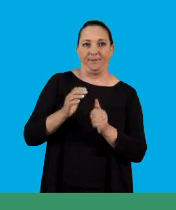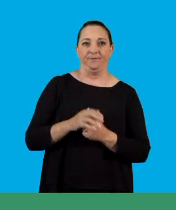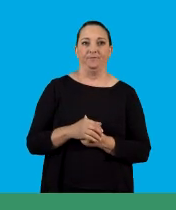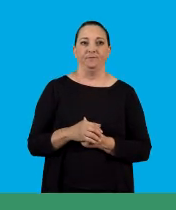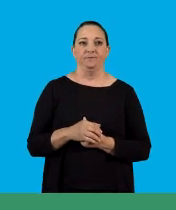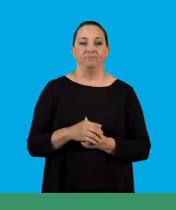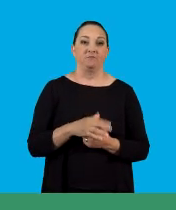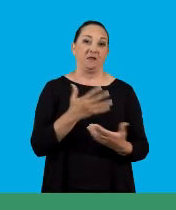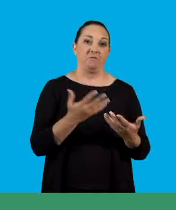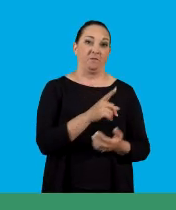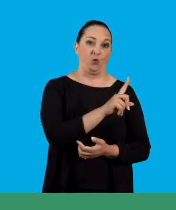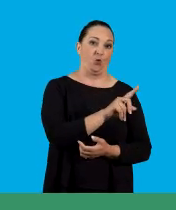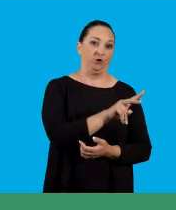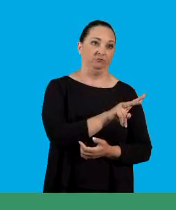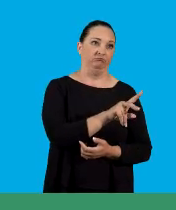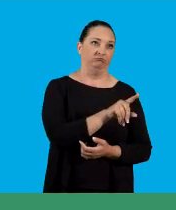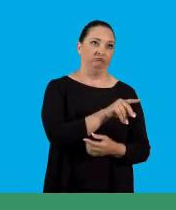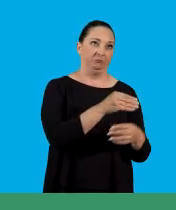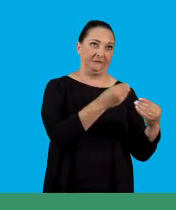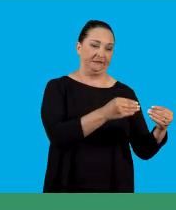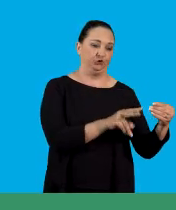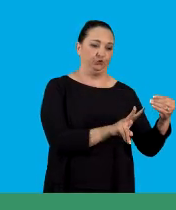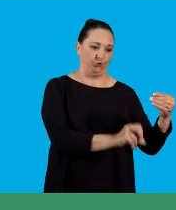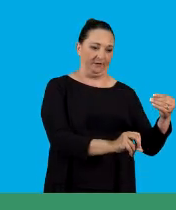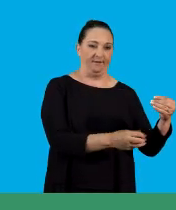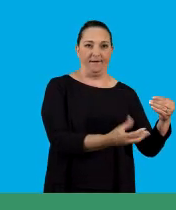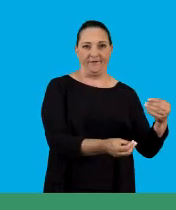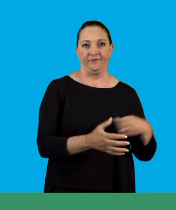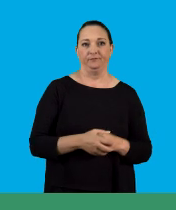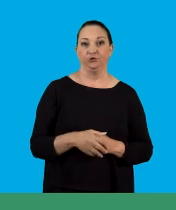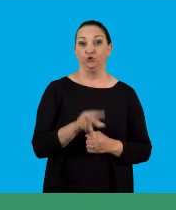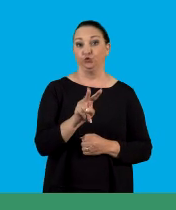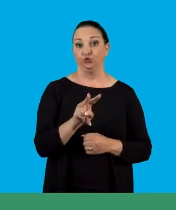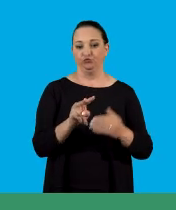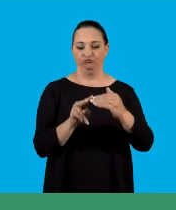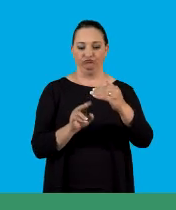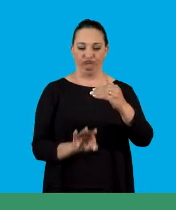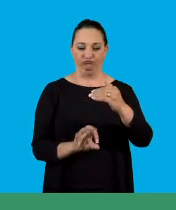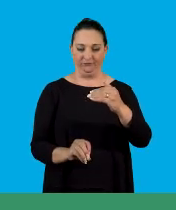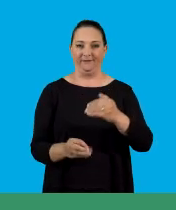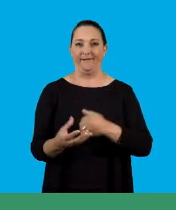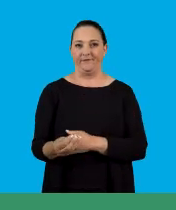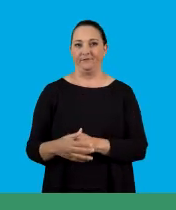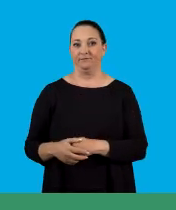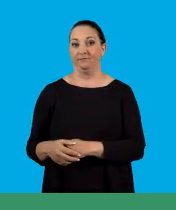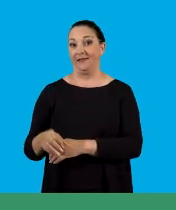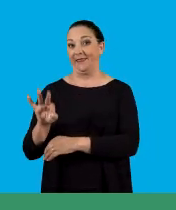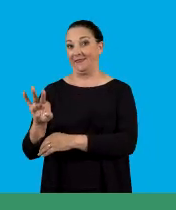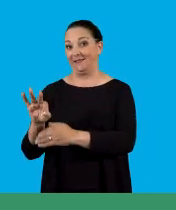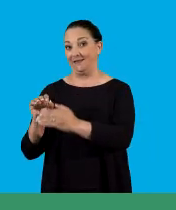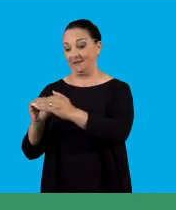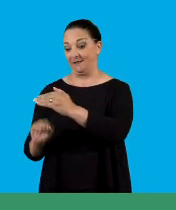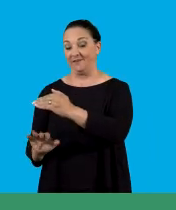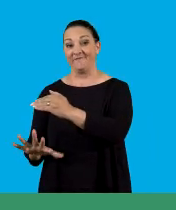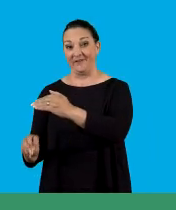20, and business 2 has 30, and business 3 has 50.